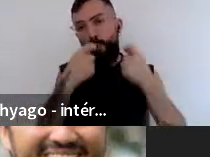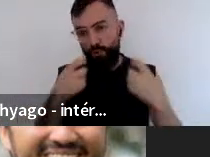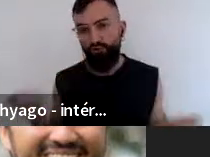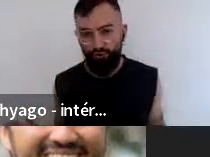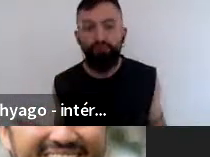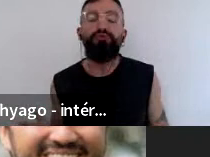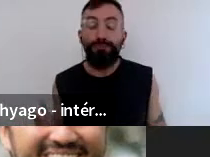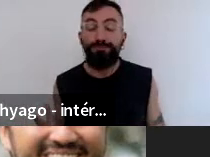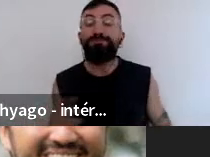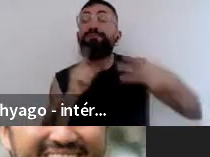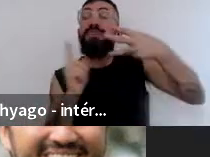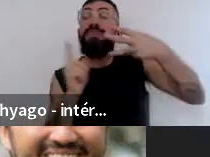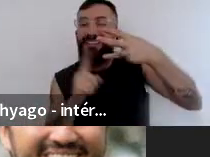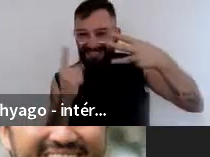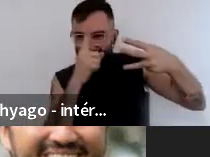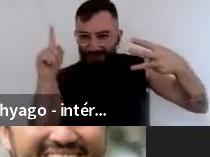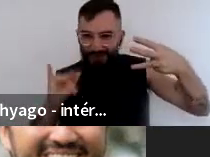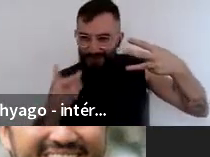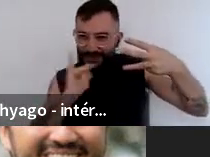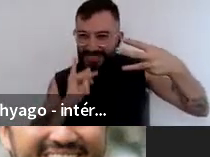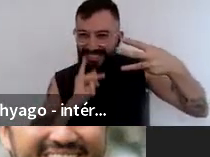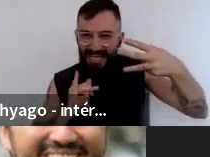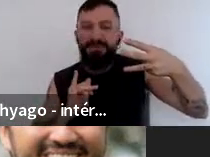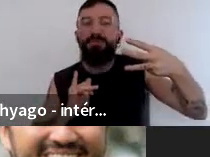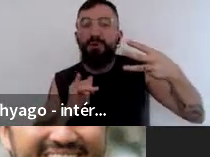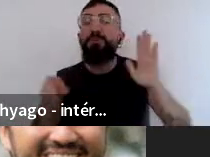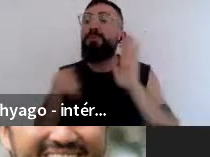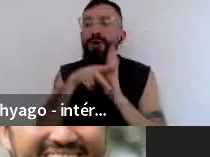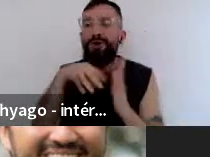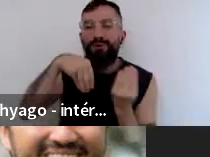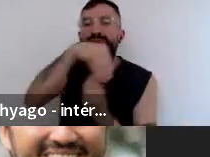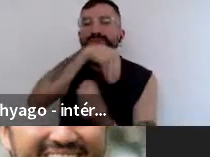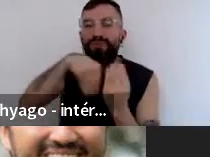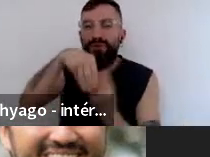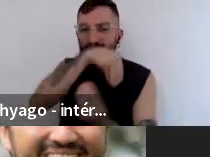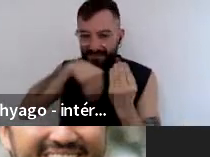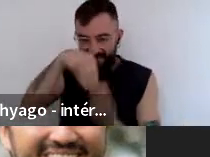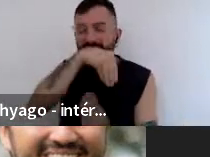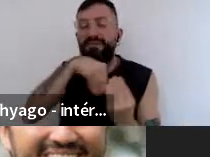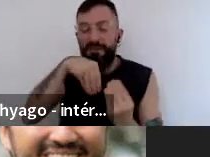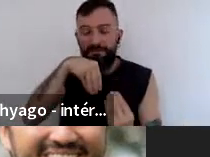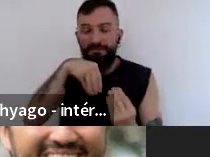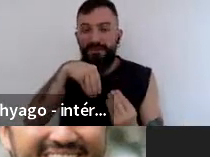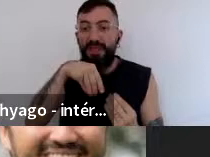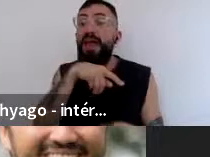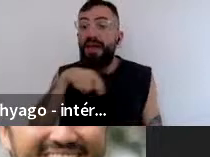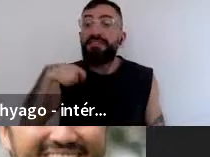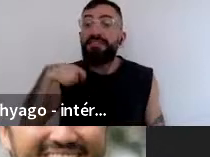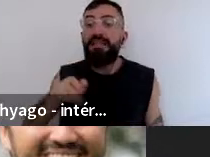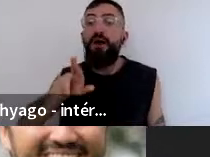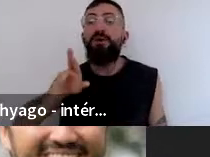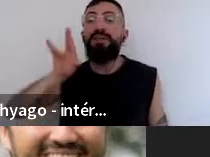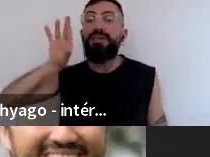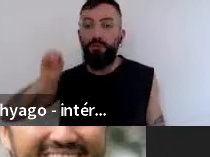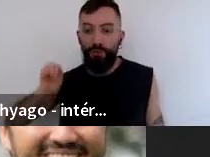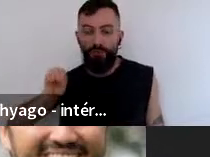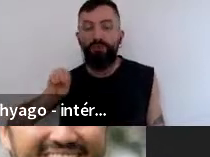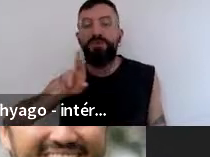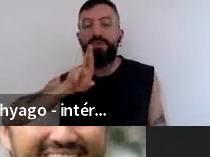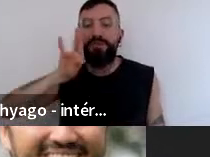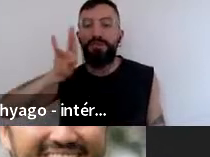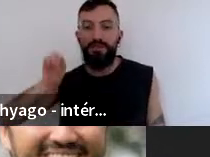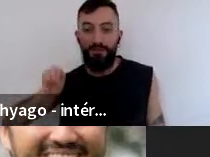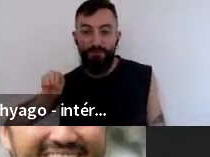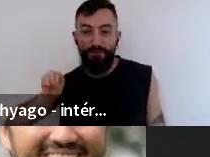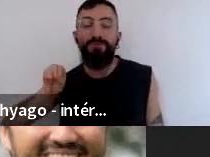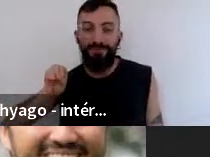finally, an example of a hybrid toponym would be the sign for Rio de Janeiro. So actually one